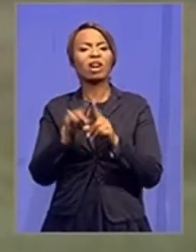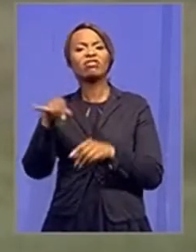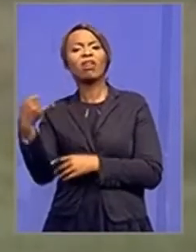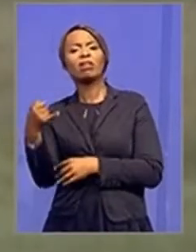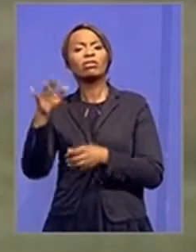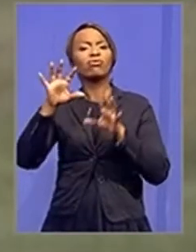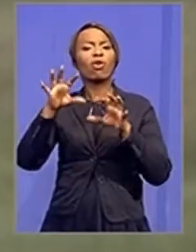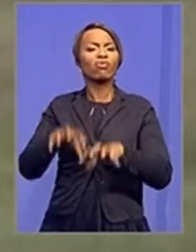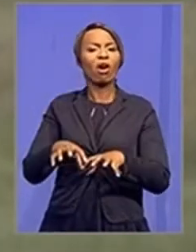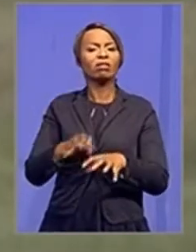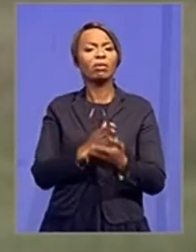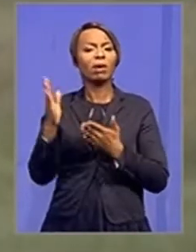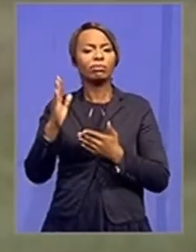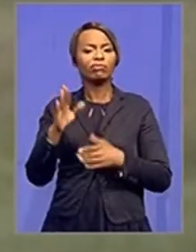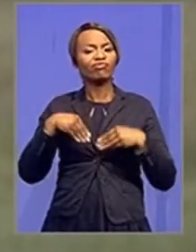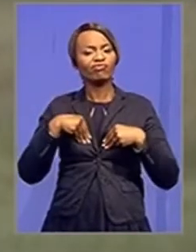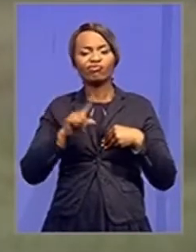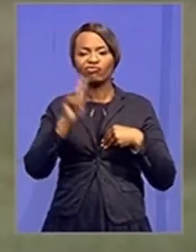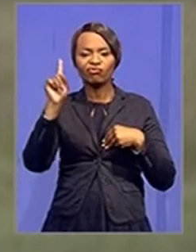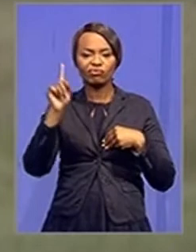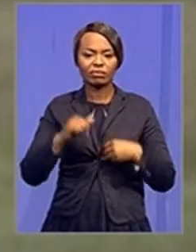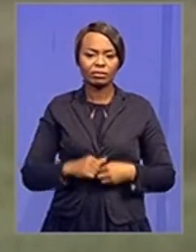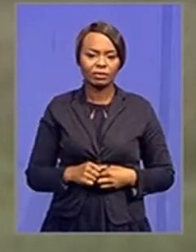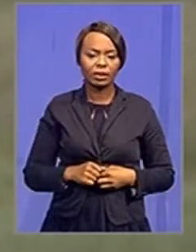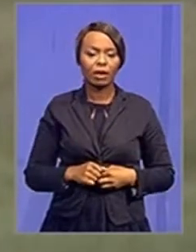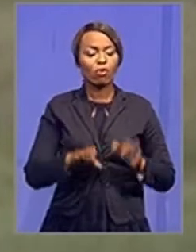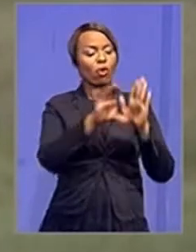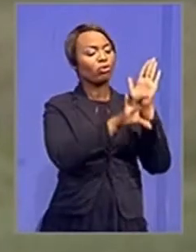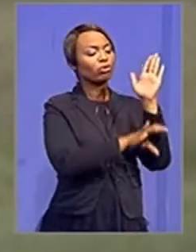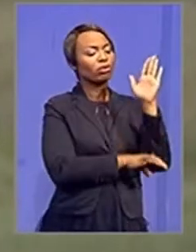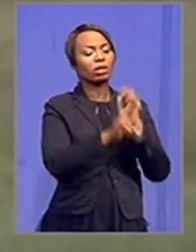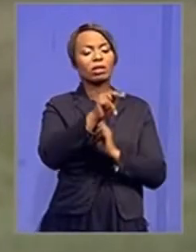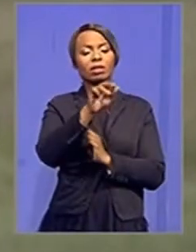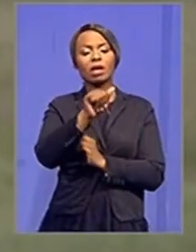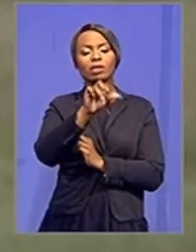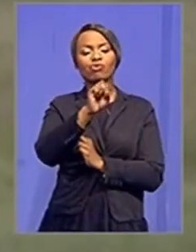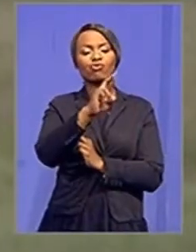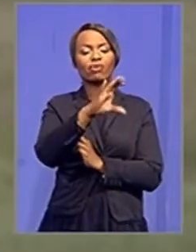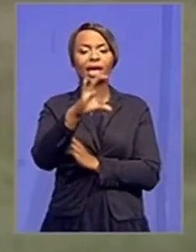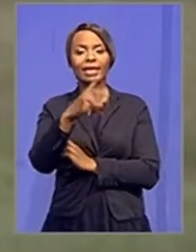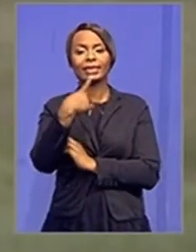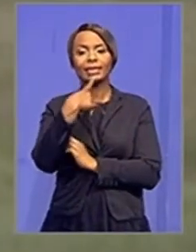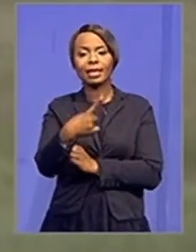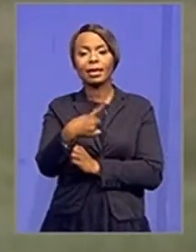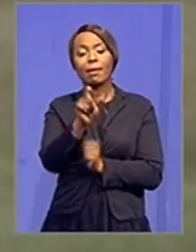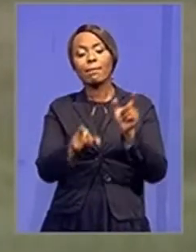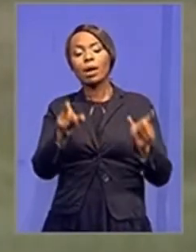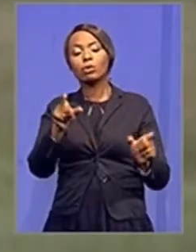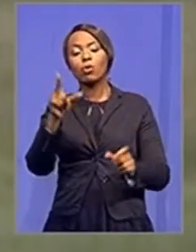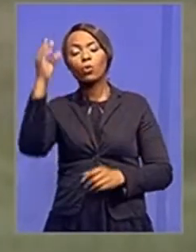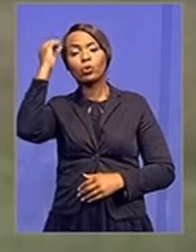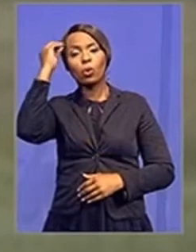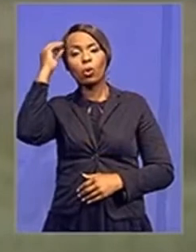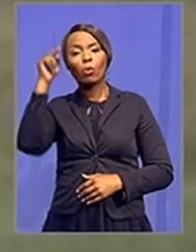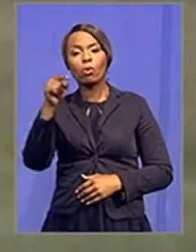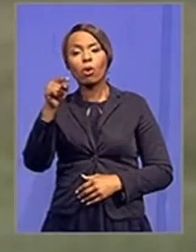resolutions of NASREC says those who know, among other things, that they have done